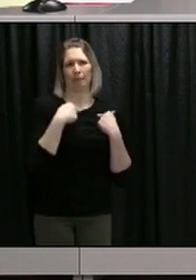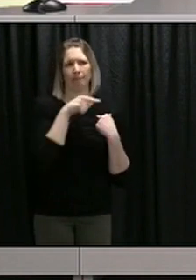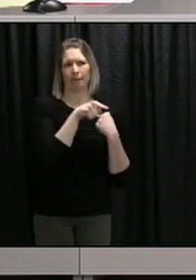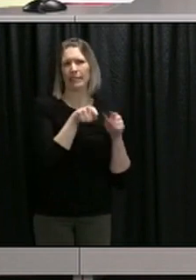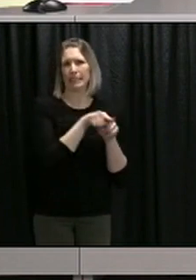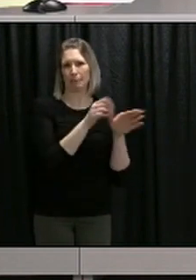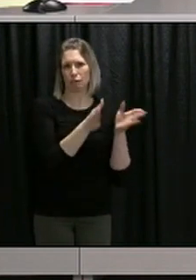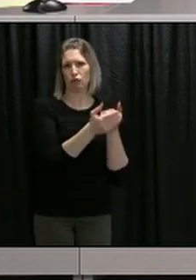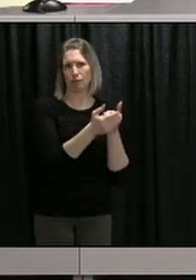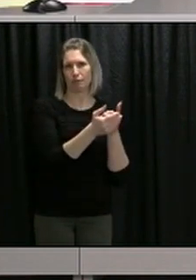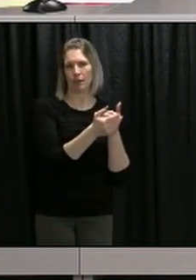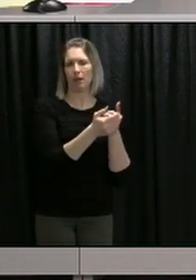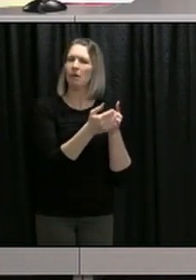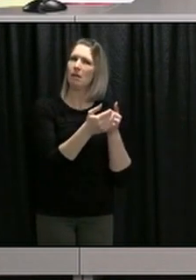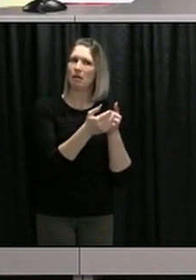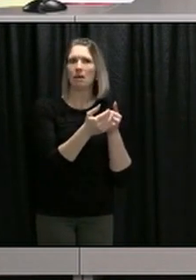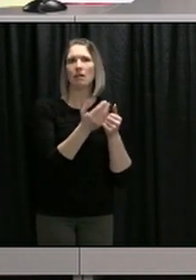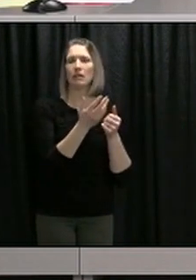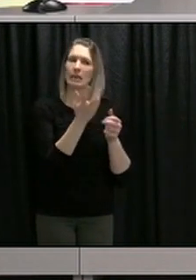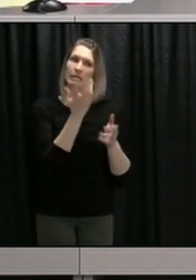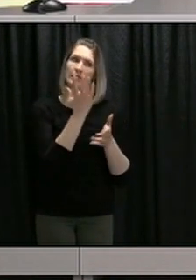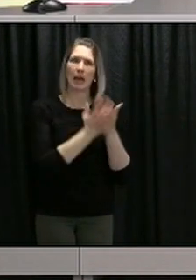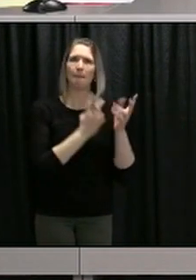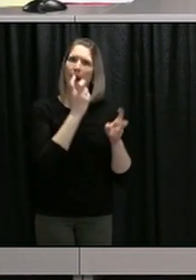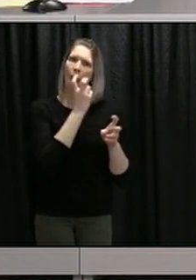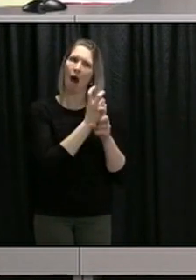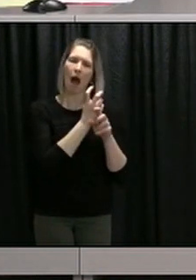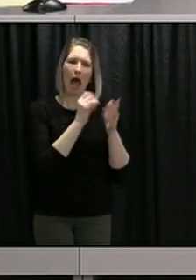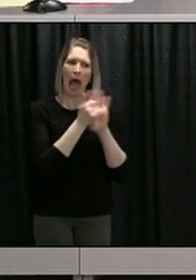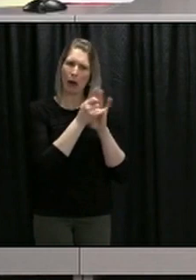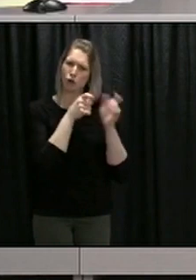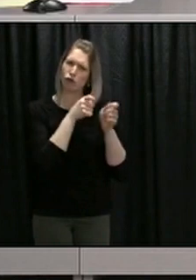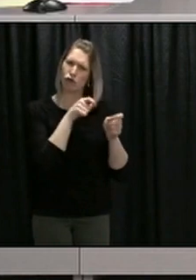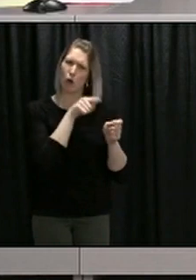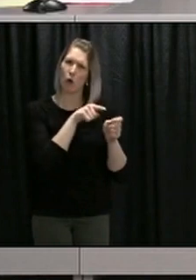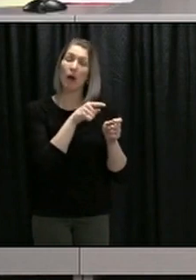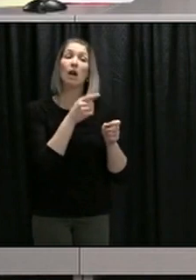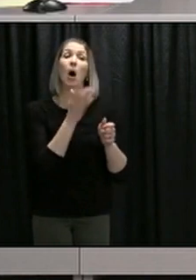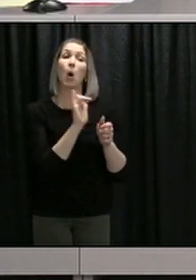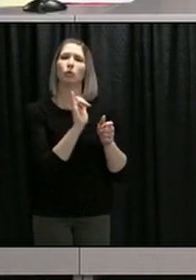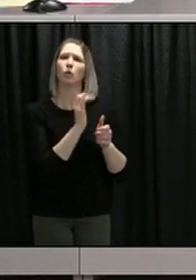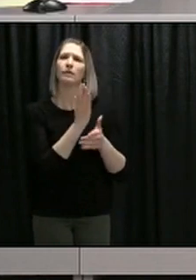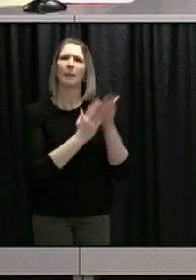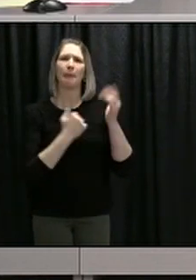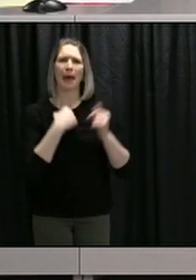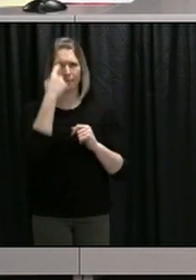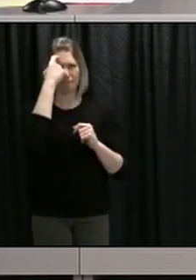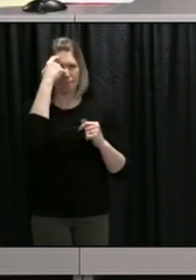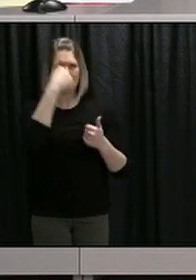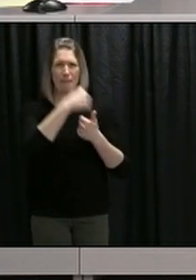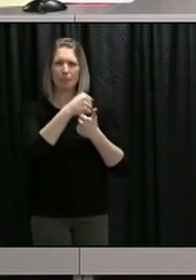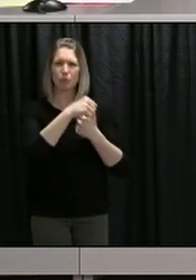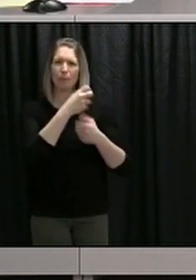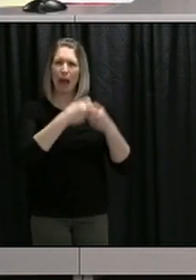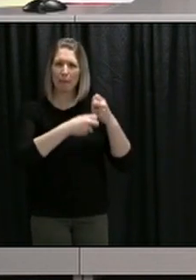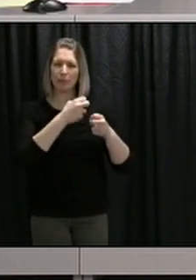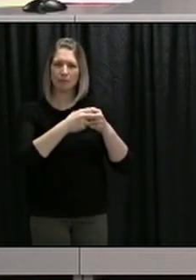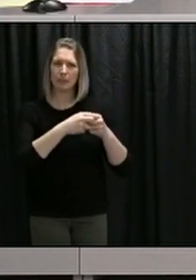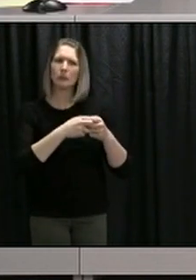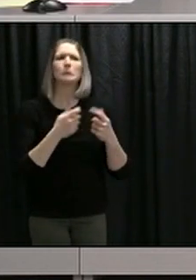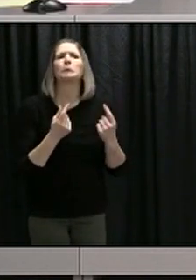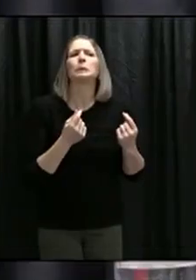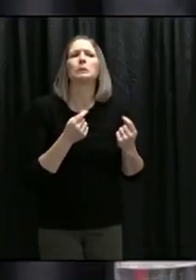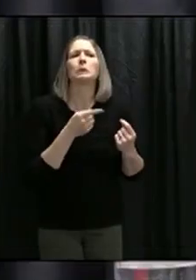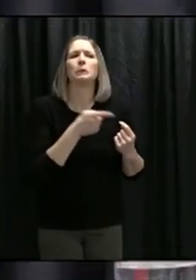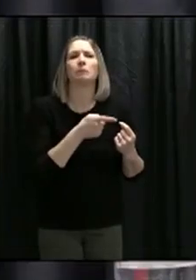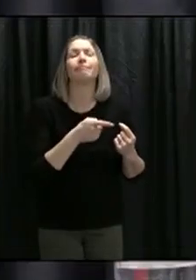especially for some residents with memory impairment issues? That's a very good question, and it certainly is a challenge we recognize. The